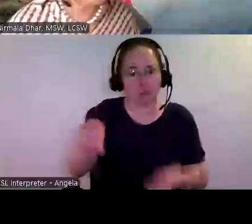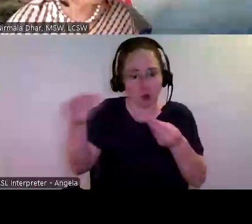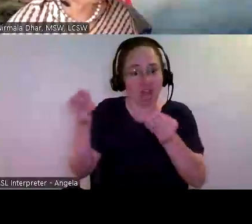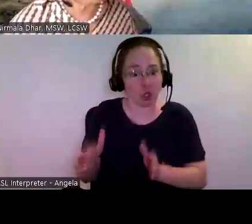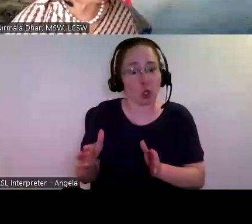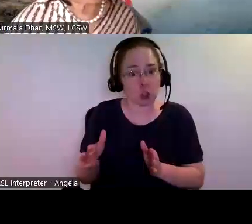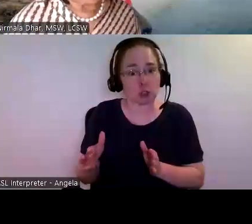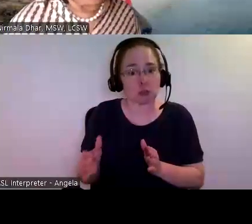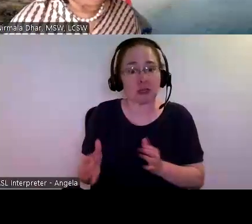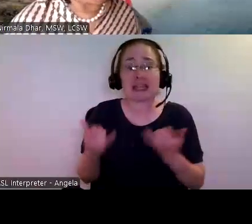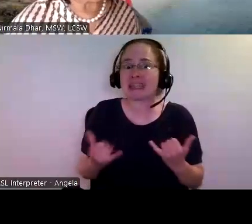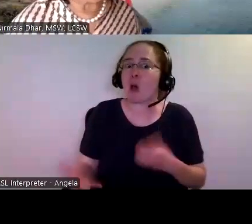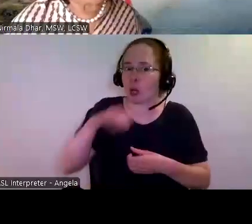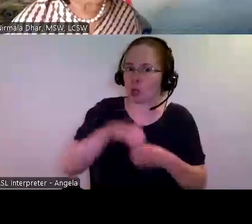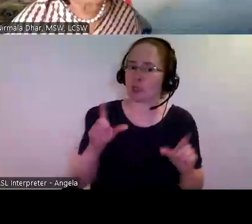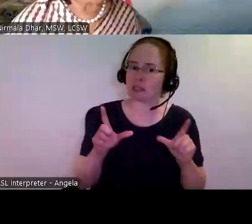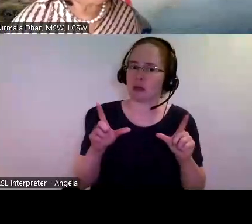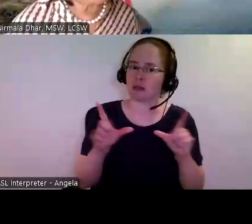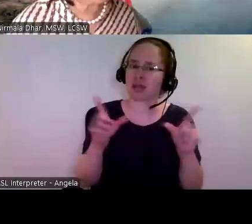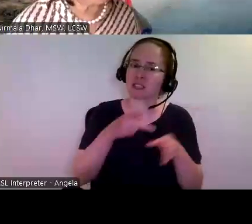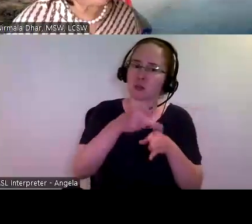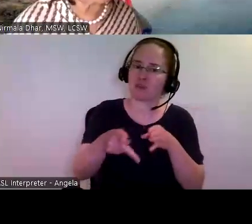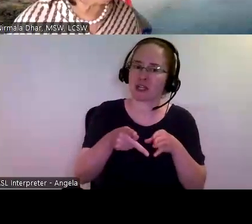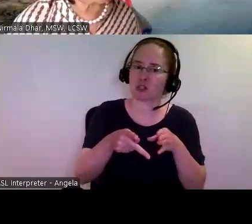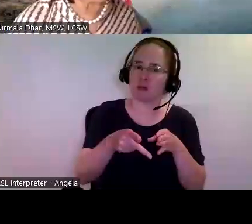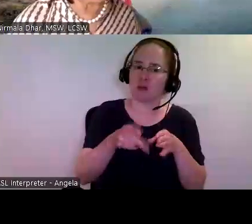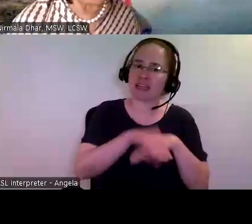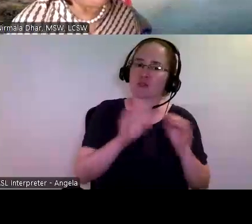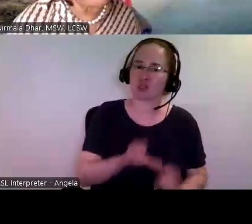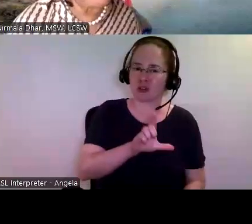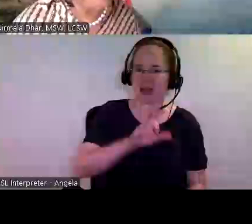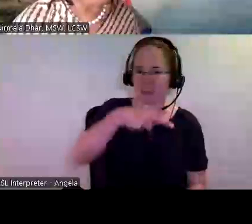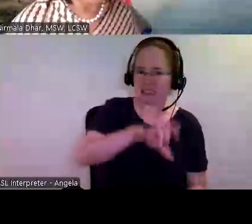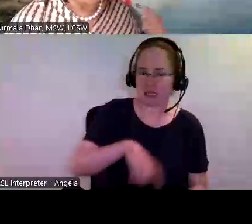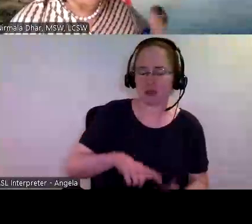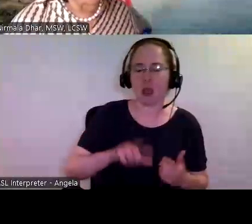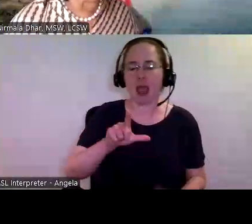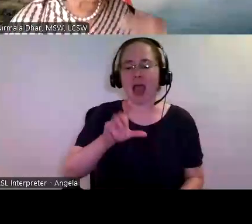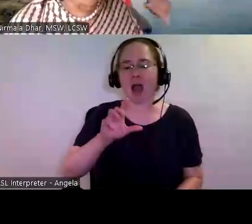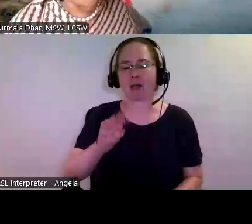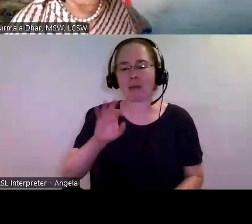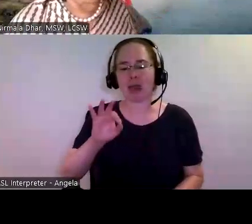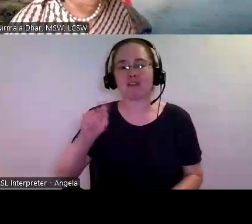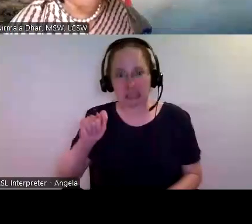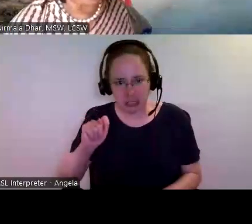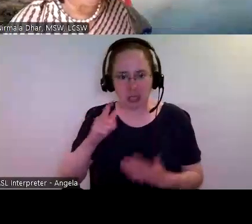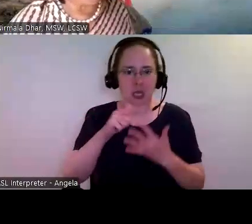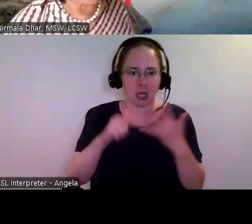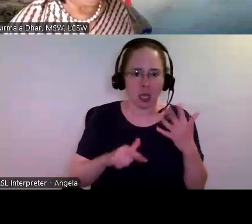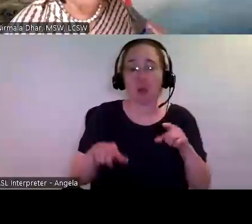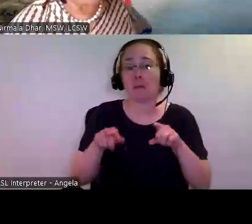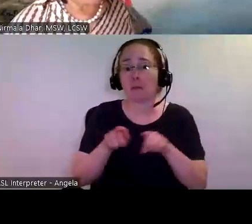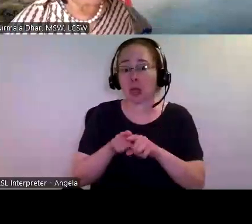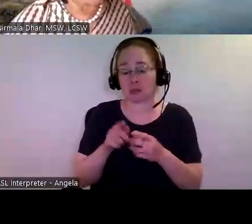providers to include licensed professional counselors and LMFTs, along with the earlier